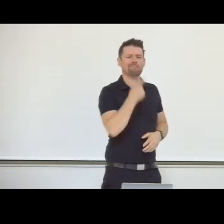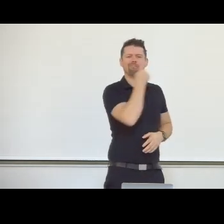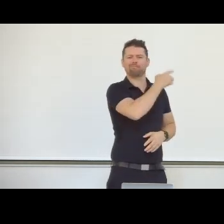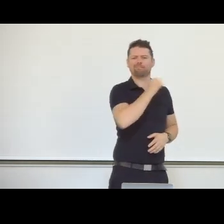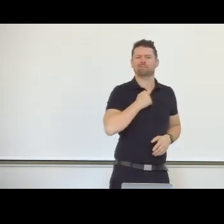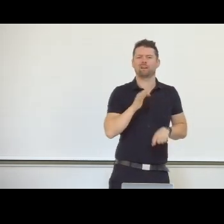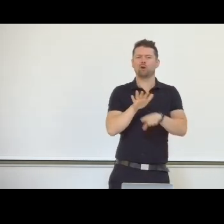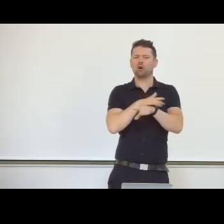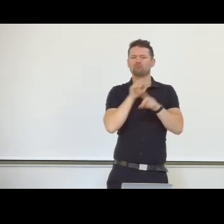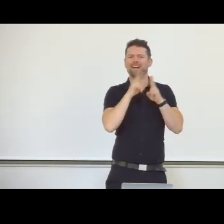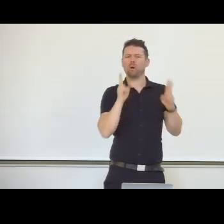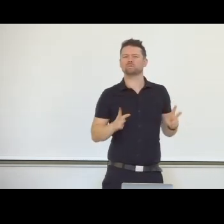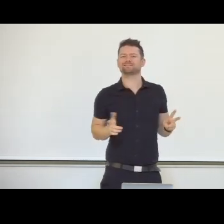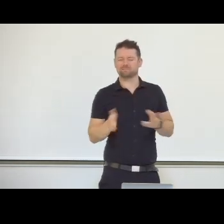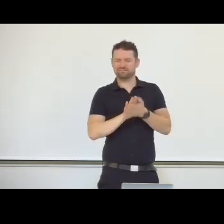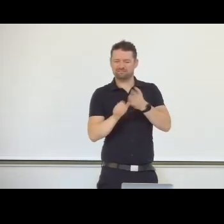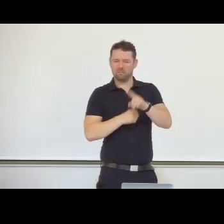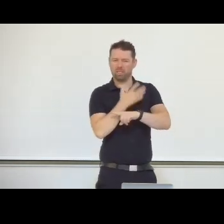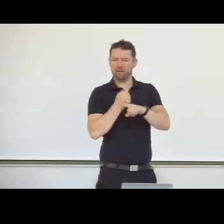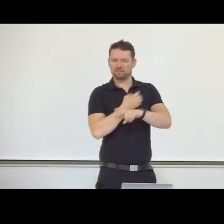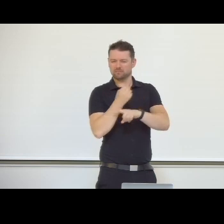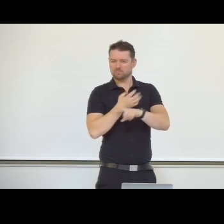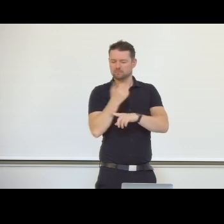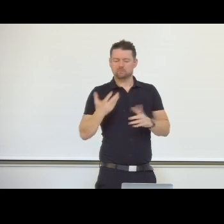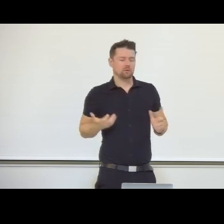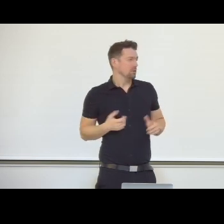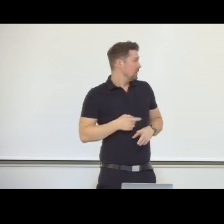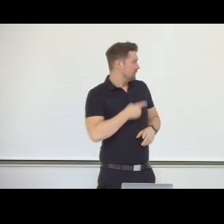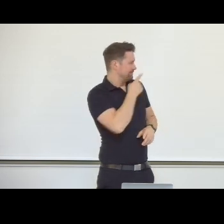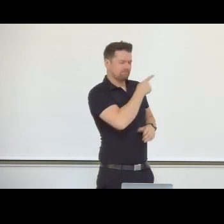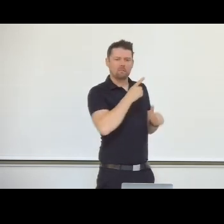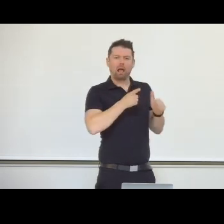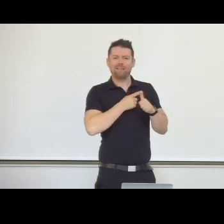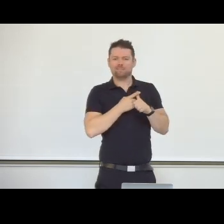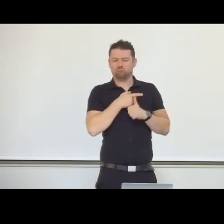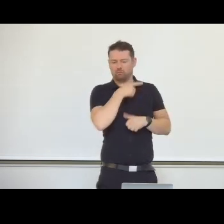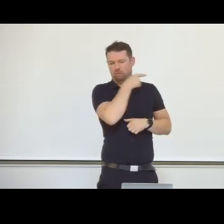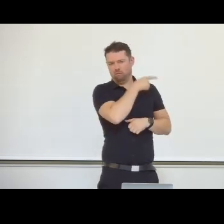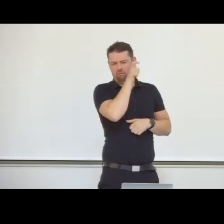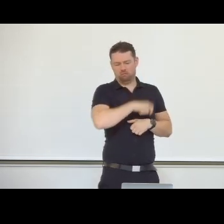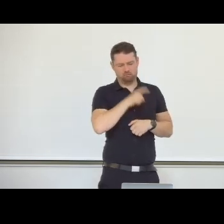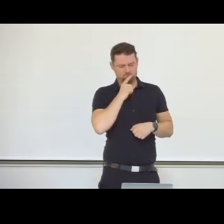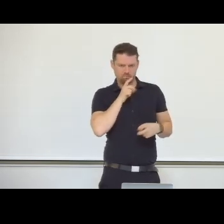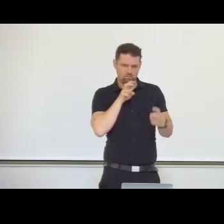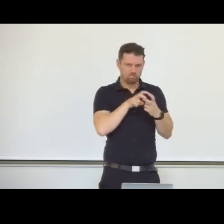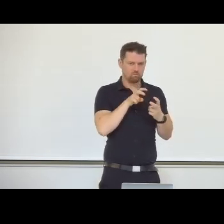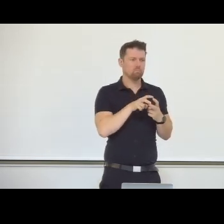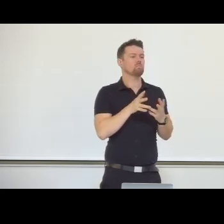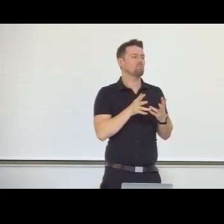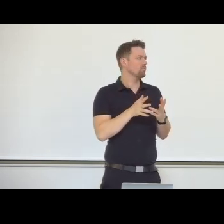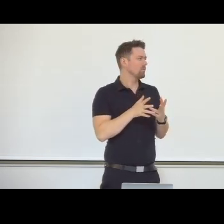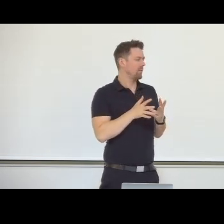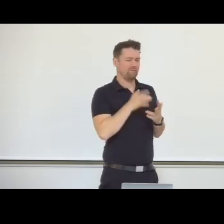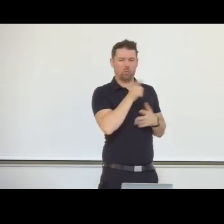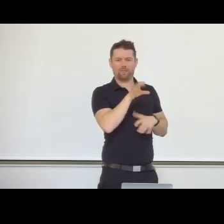is what our greenhouse looked like, with Alexander, who was the main point of contact, we would say nowadays, for